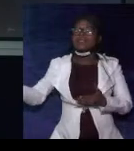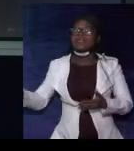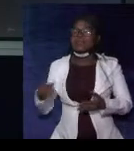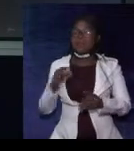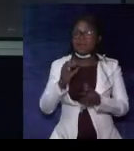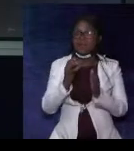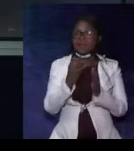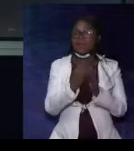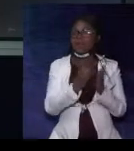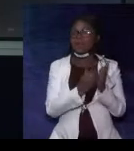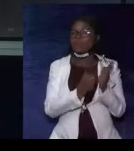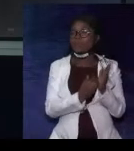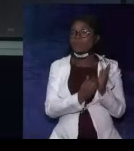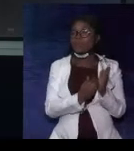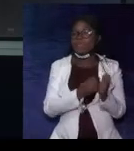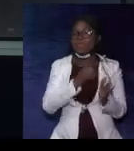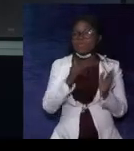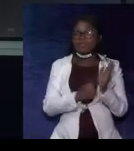sales record for?